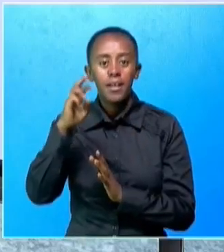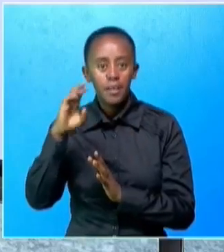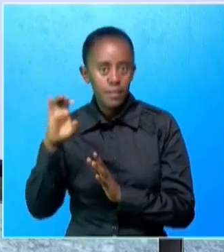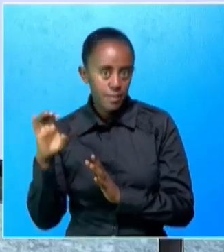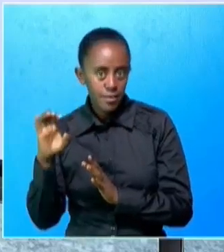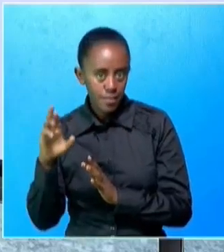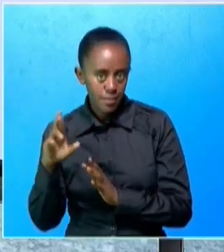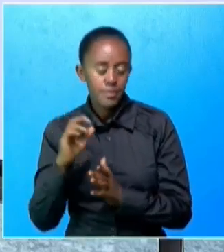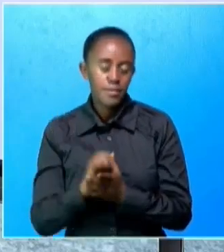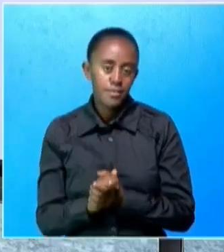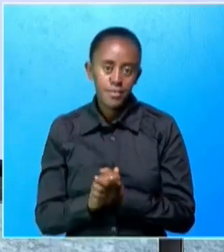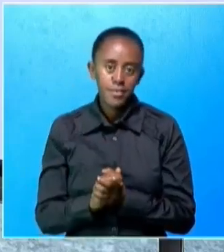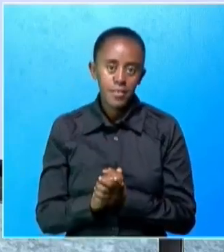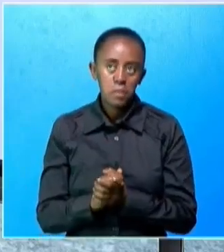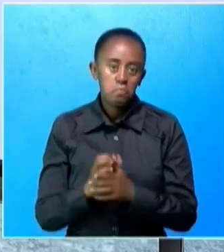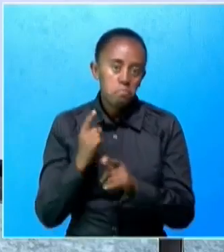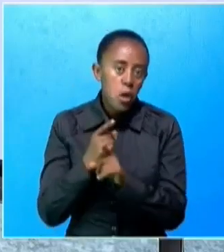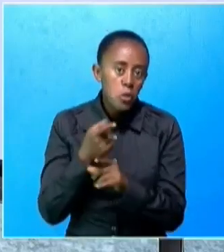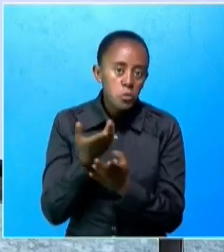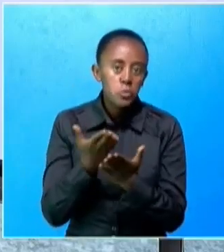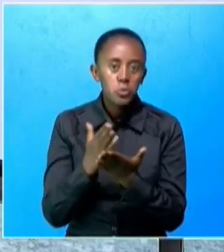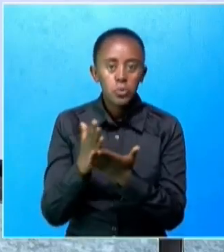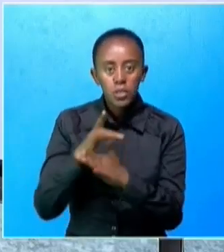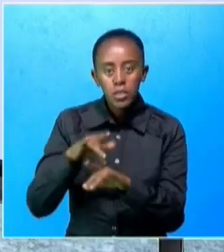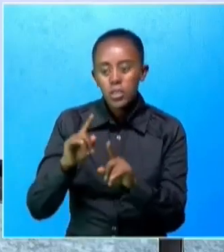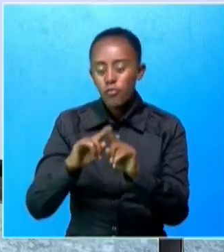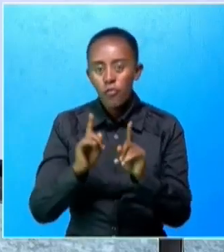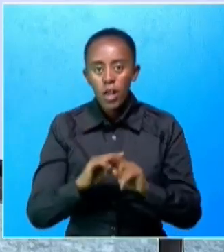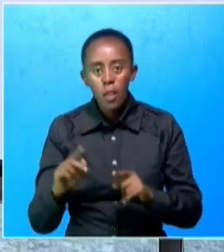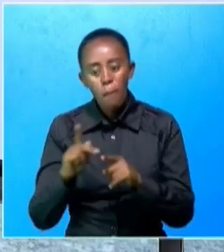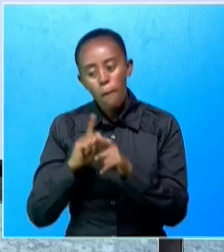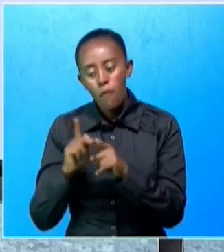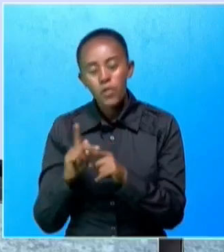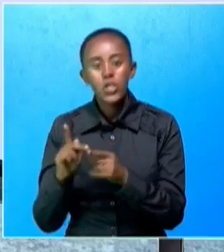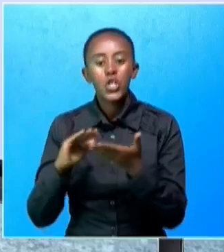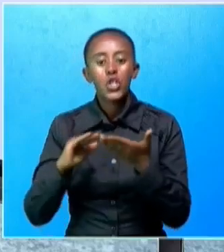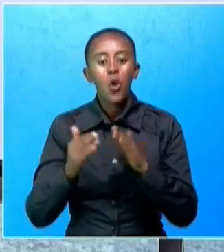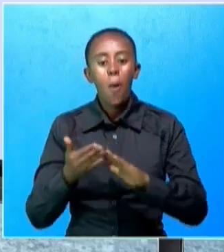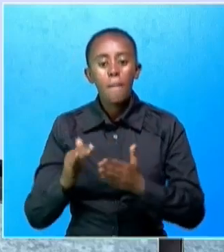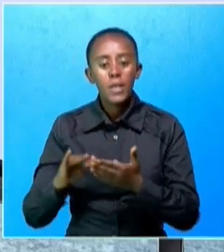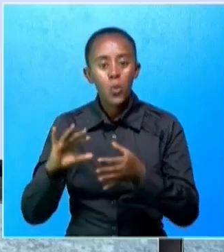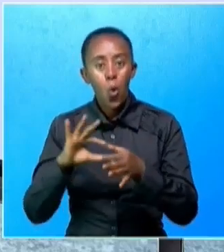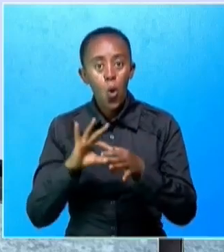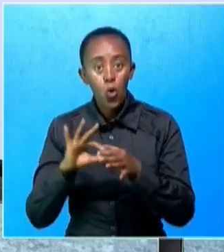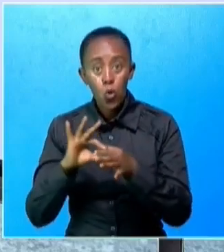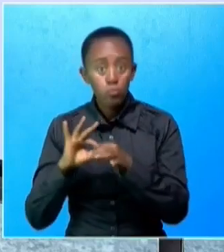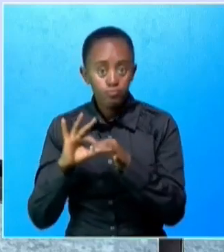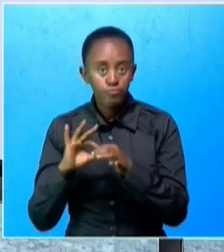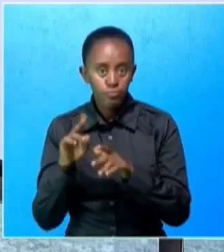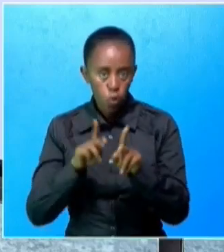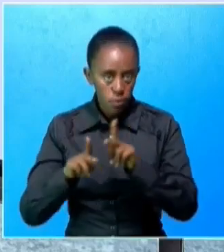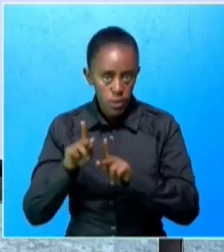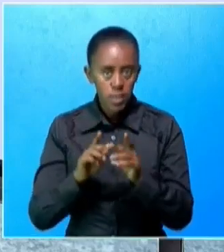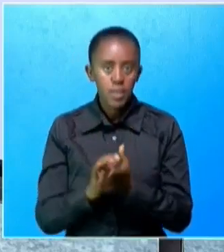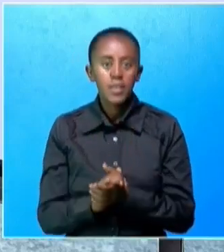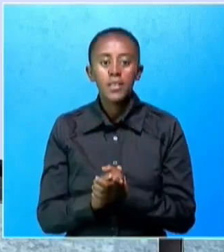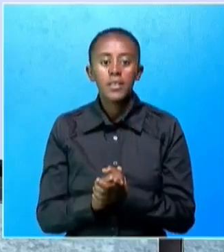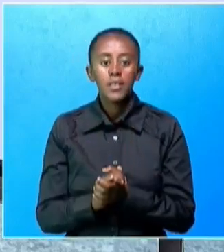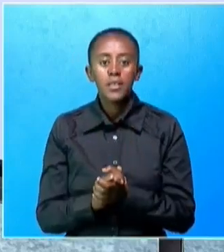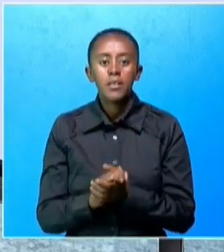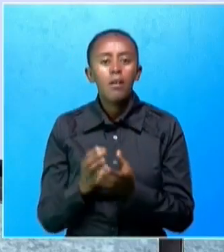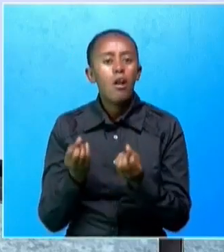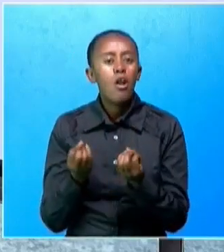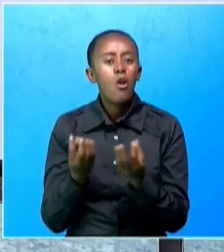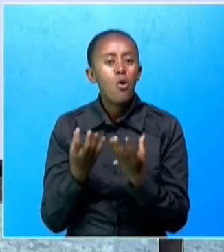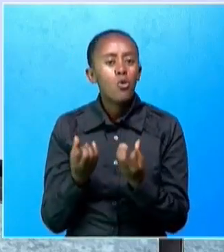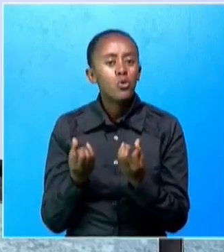sexes. Right, when you are engaging yourself with different professions in the community. Therefore, this time, right, there are a lot